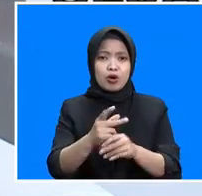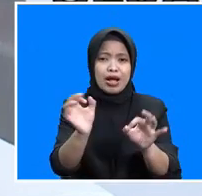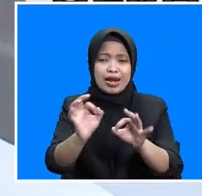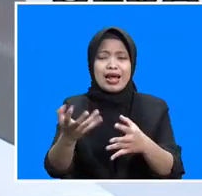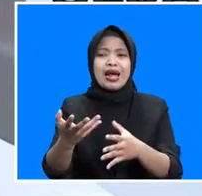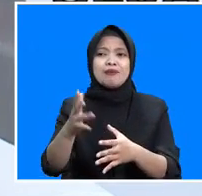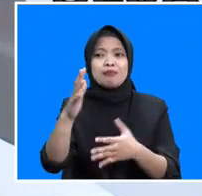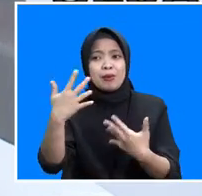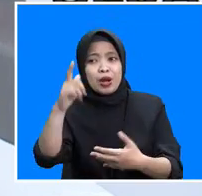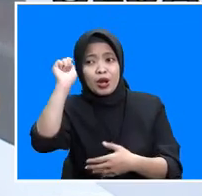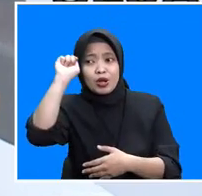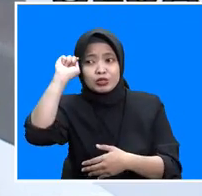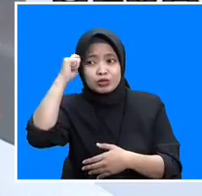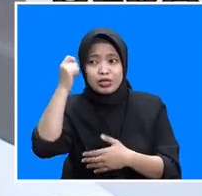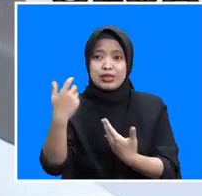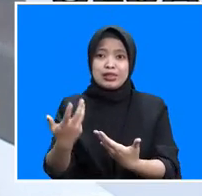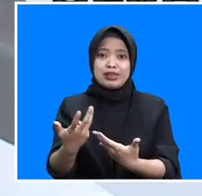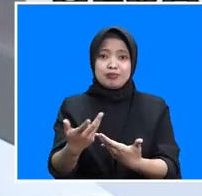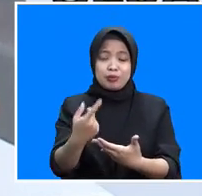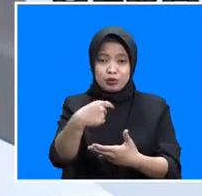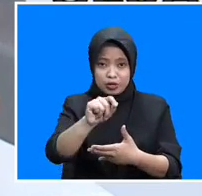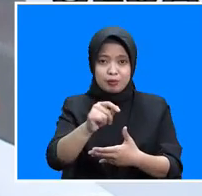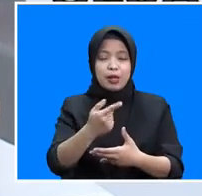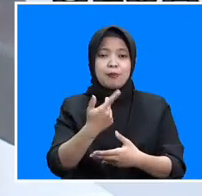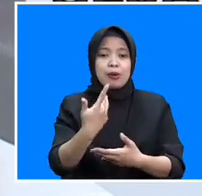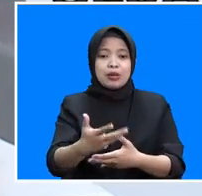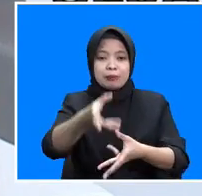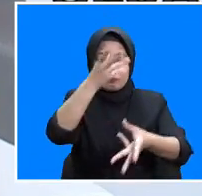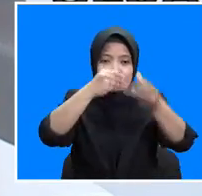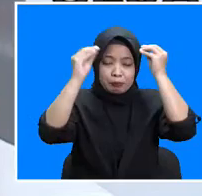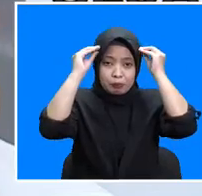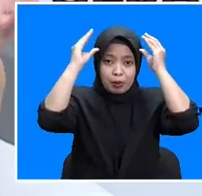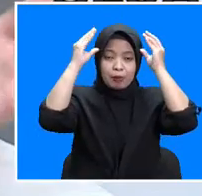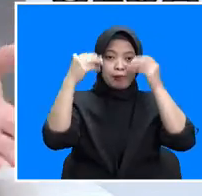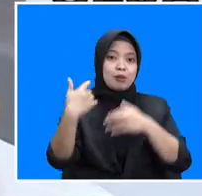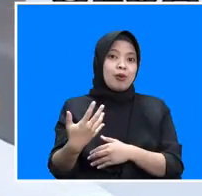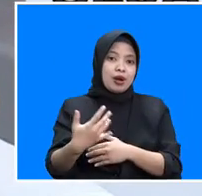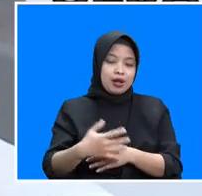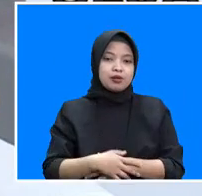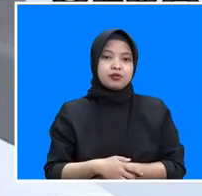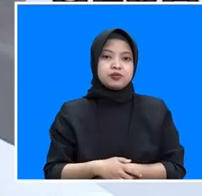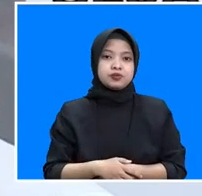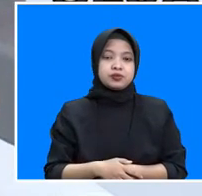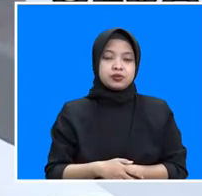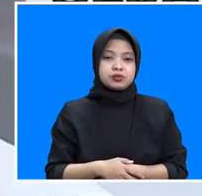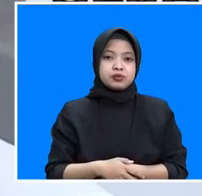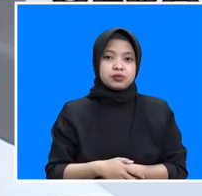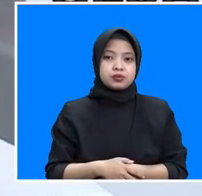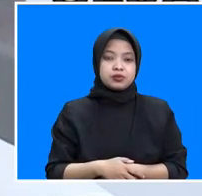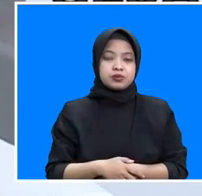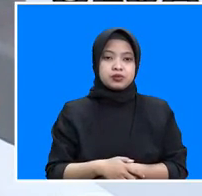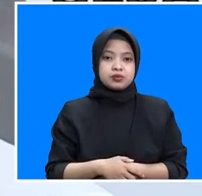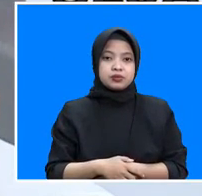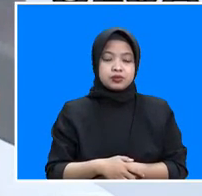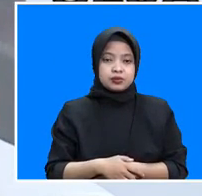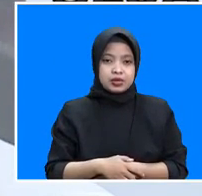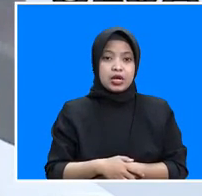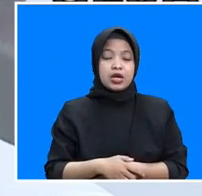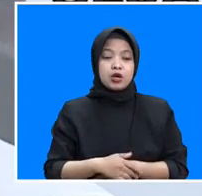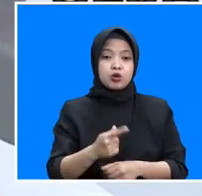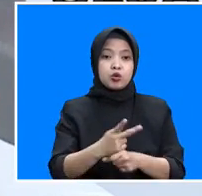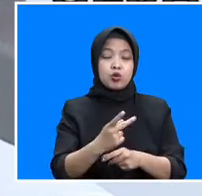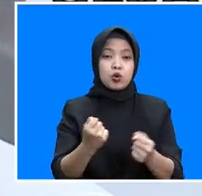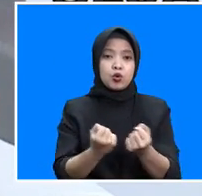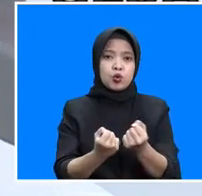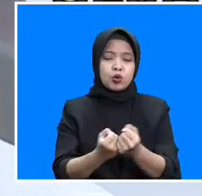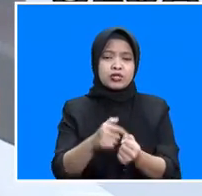other, to sort of, you know, think through what we can actually do to support teachers is, you know, we know